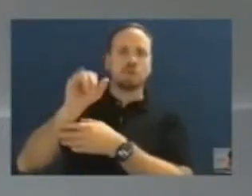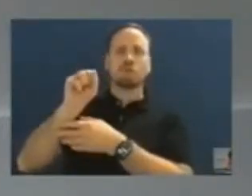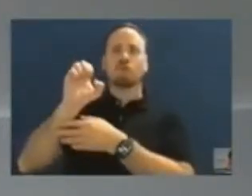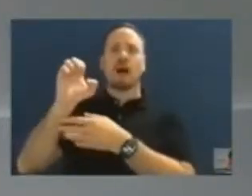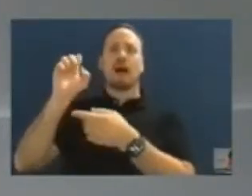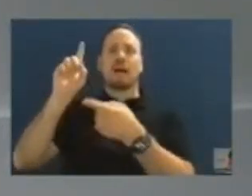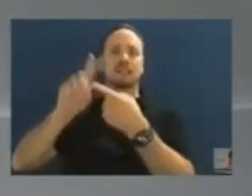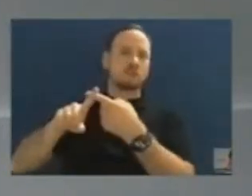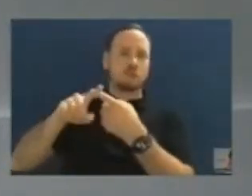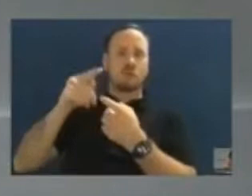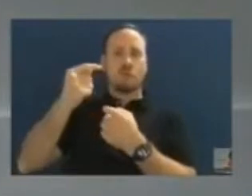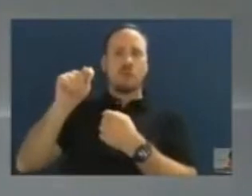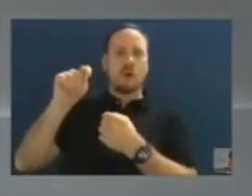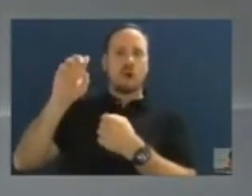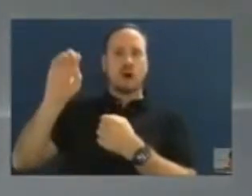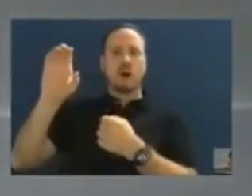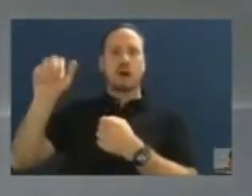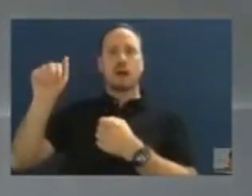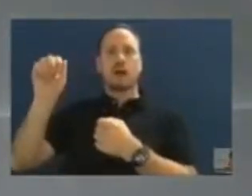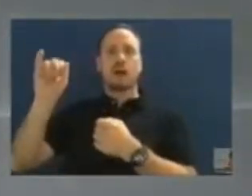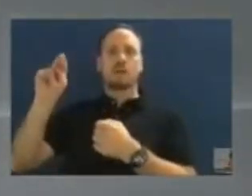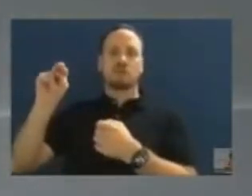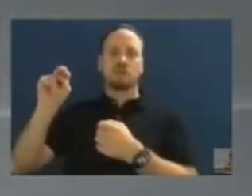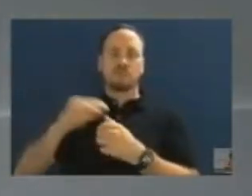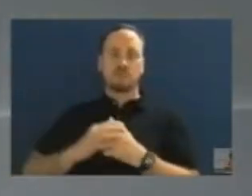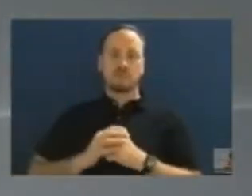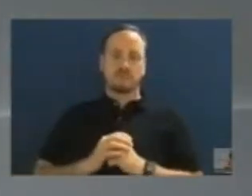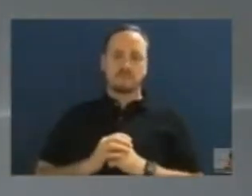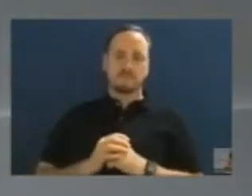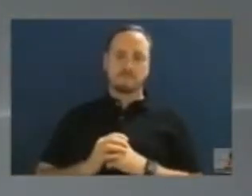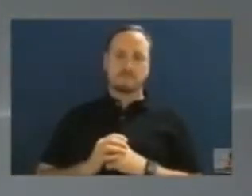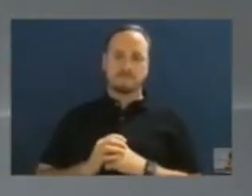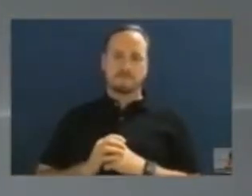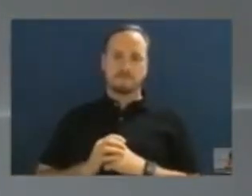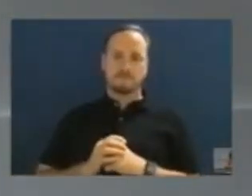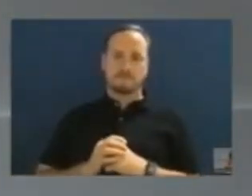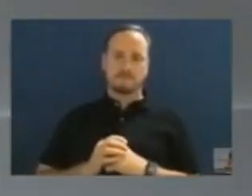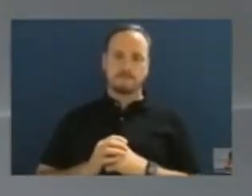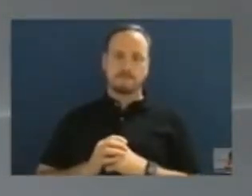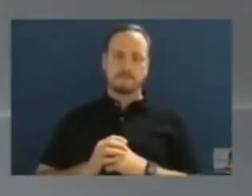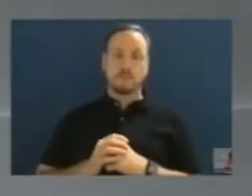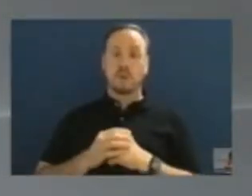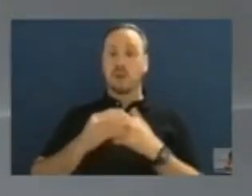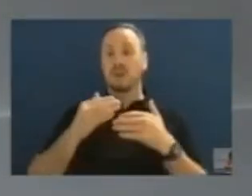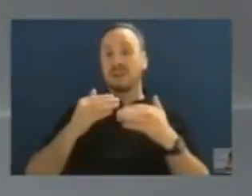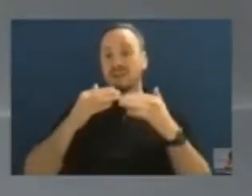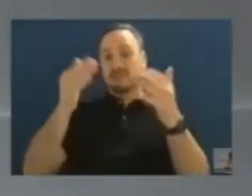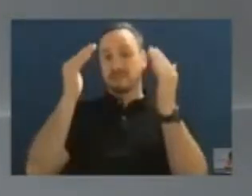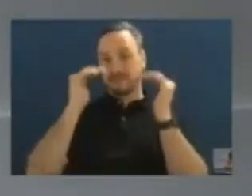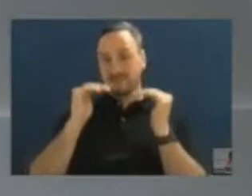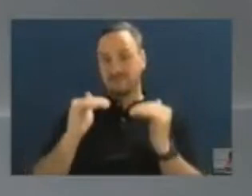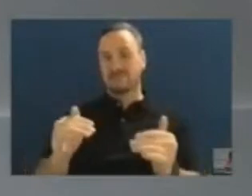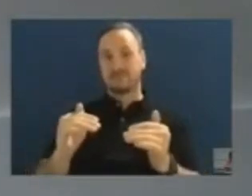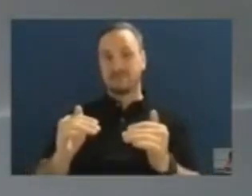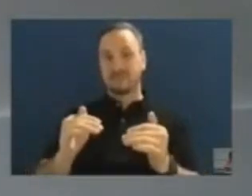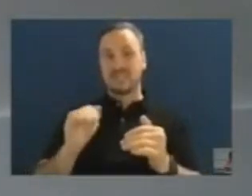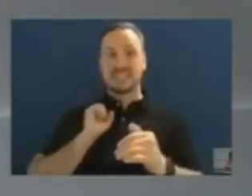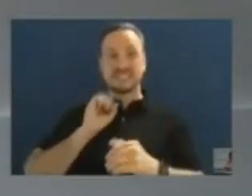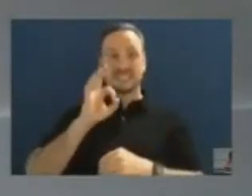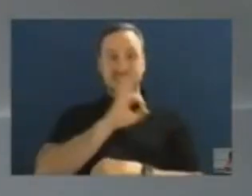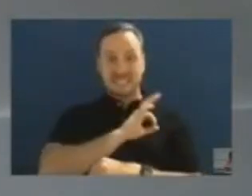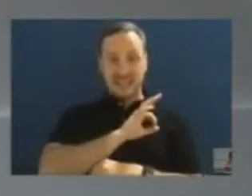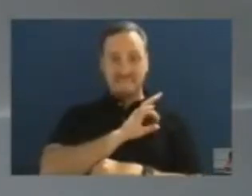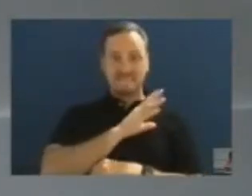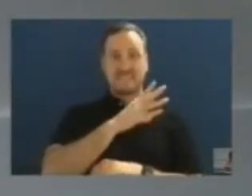said. So with that, let's move on to the next section, which is going to be staffing and supplemental report. And